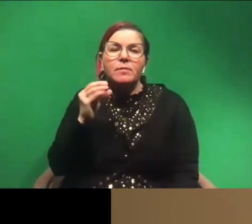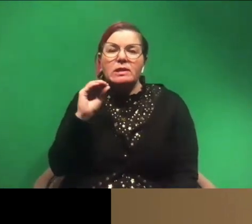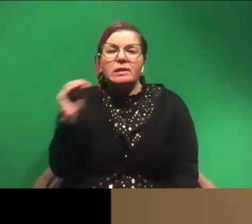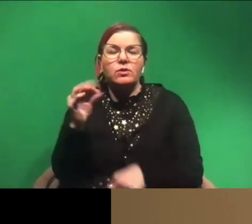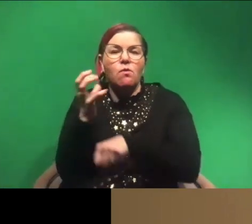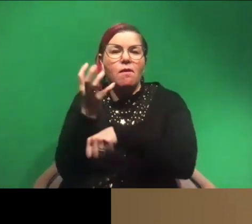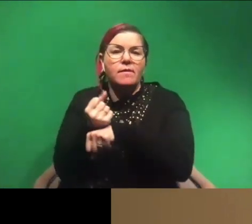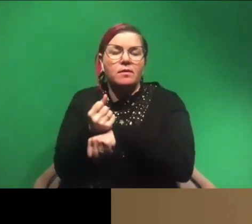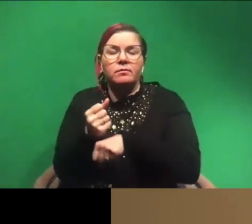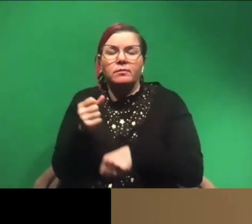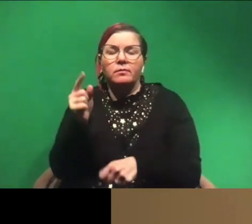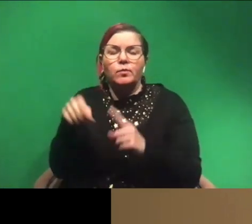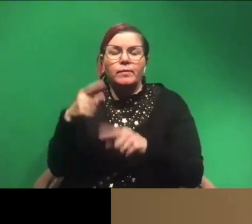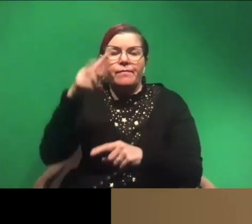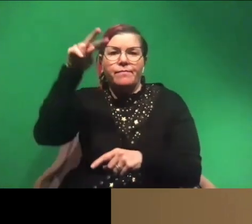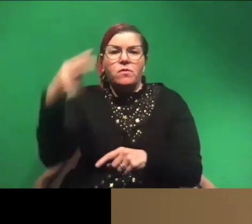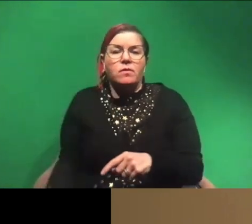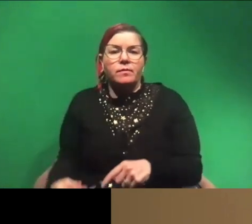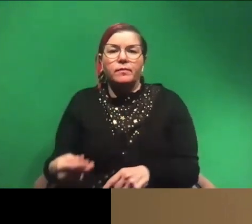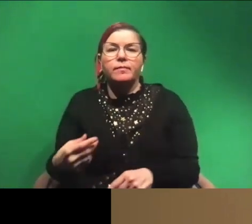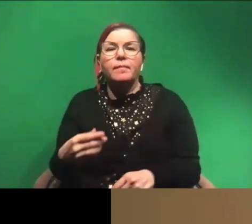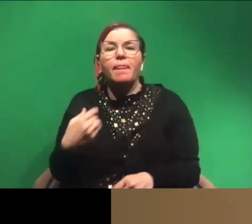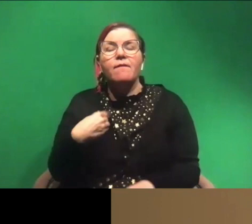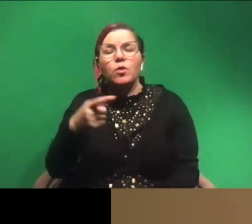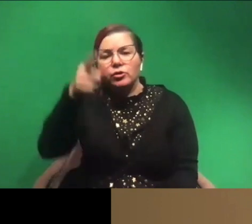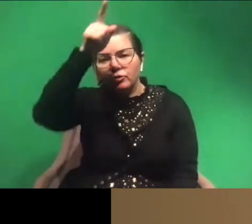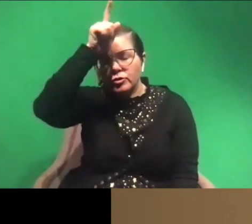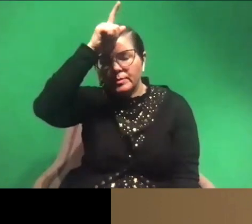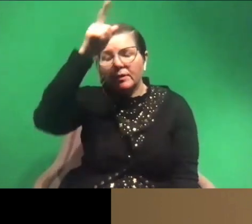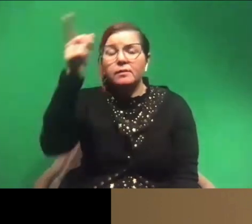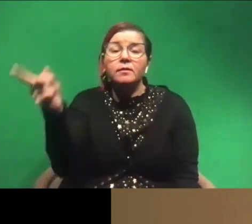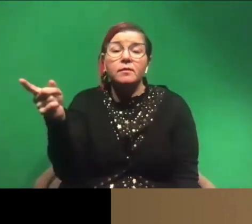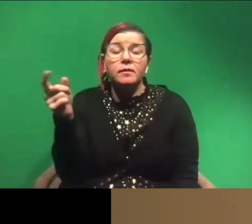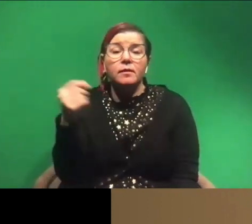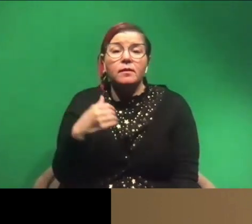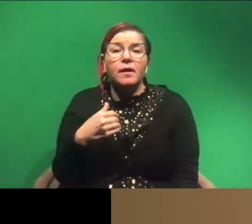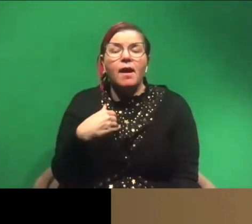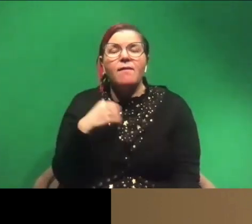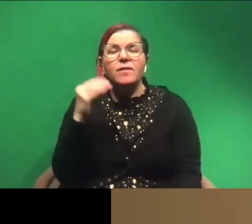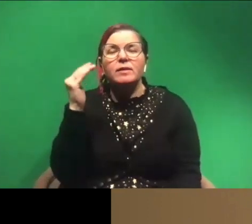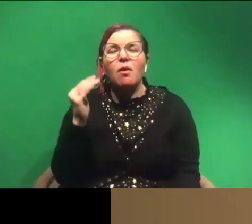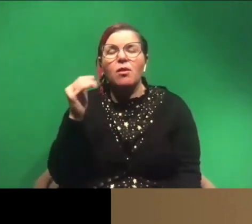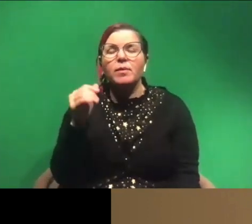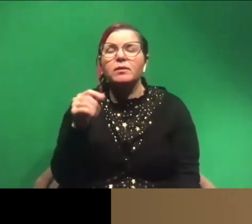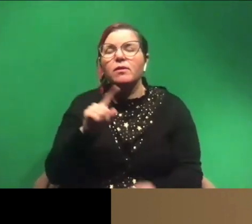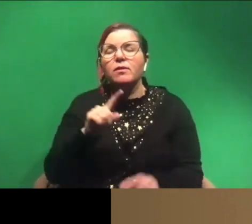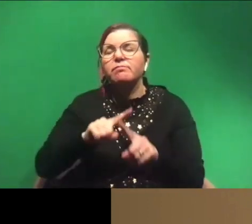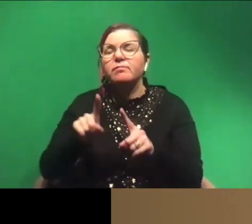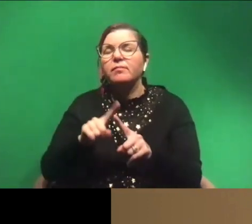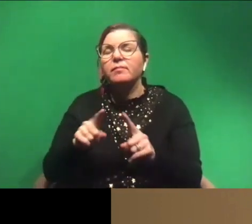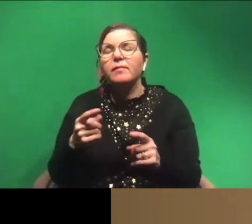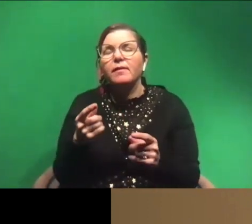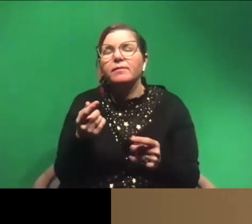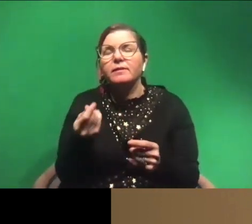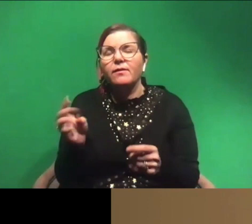down. So there's a tower like this in Germany. There's smaller ones other places. There's actually a fair number. So